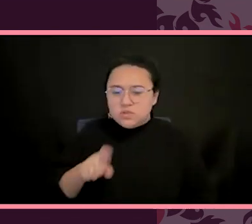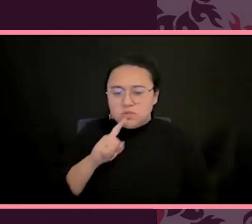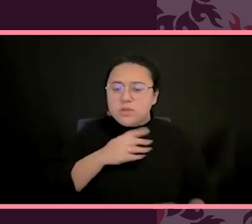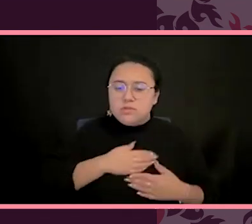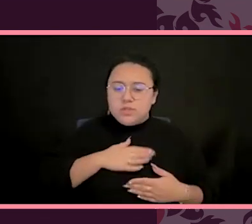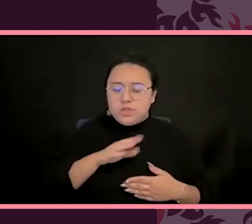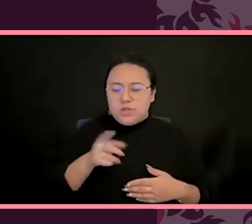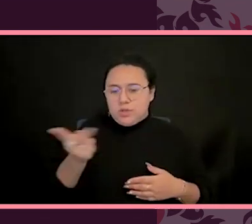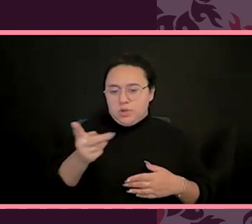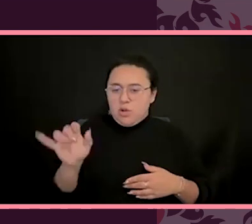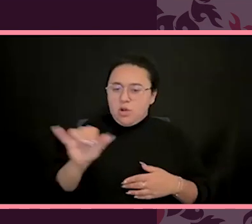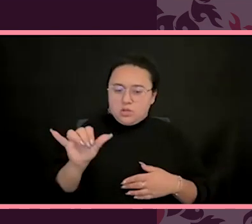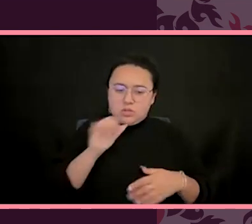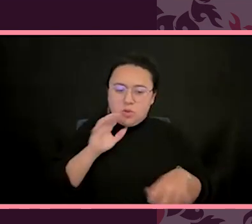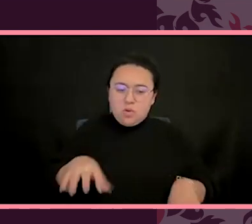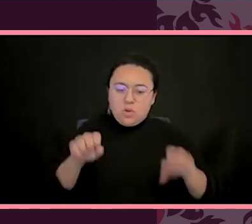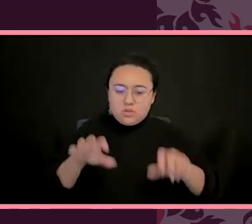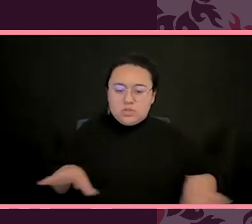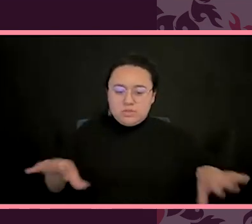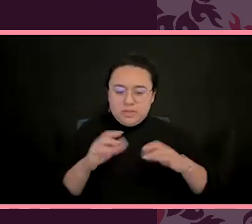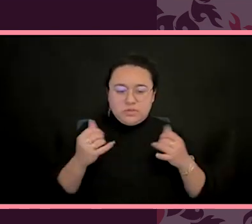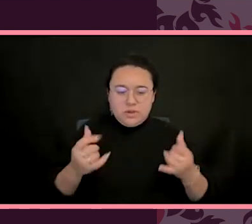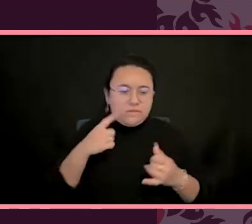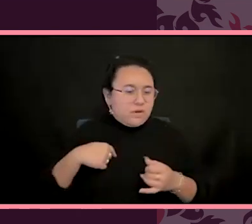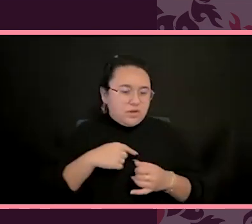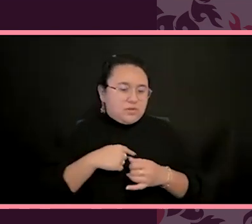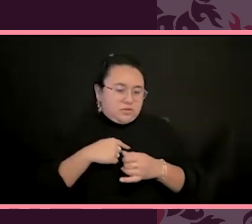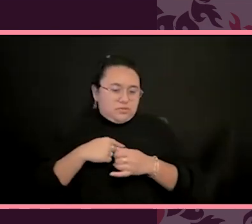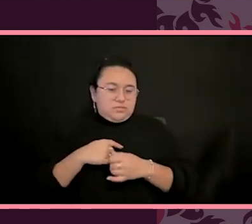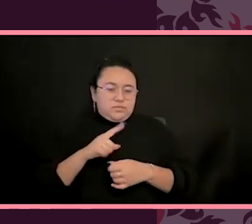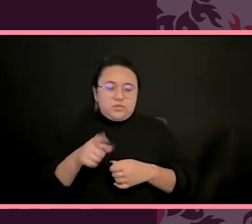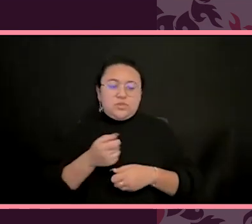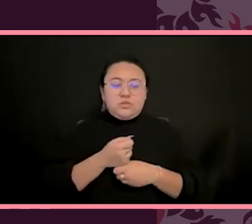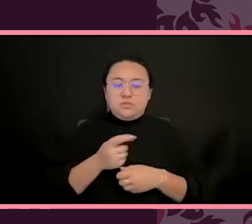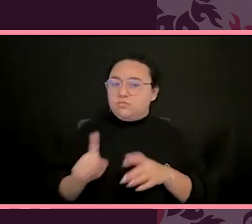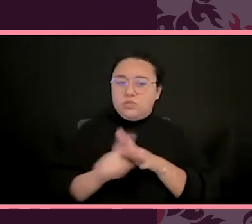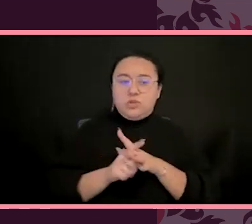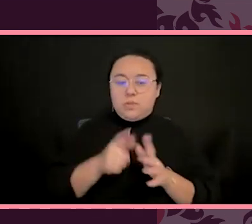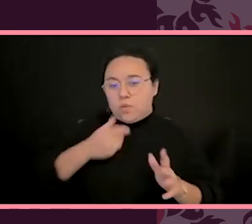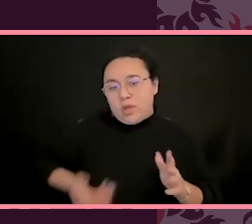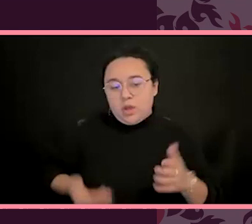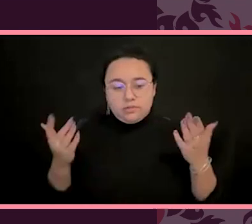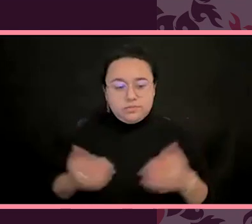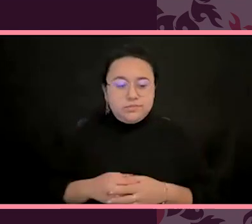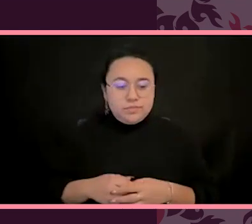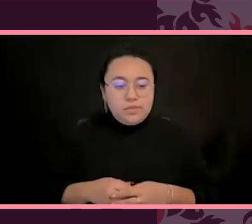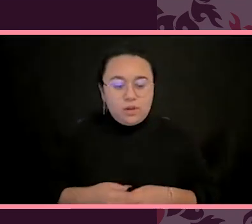how you're also just holding this space right now for us to just come as we are, you know,